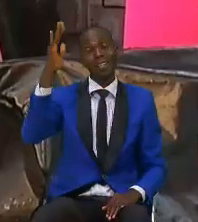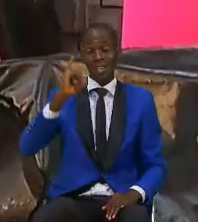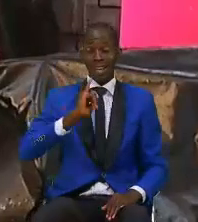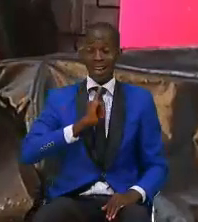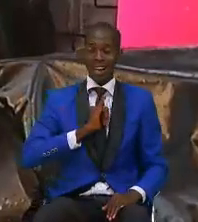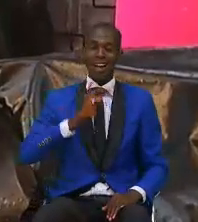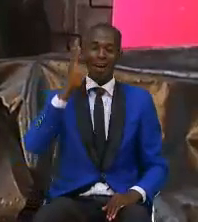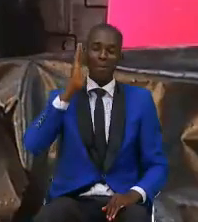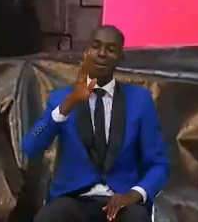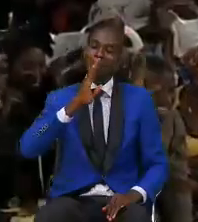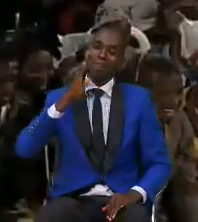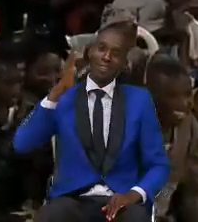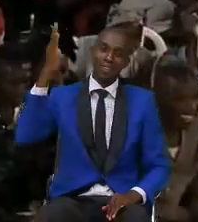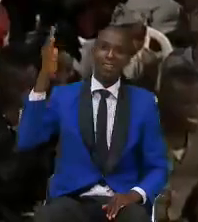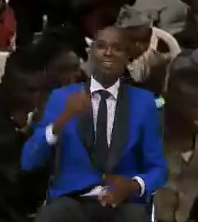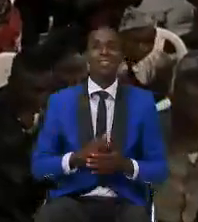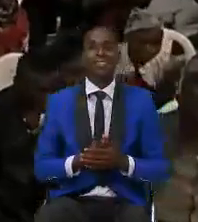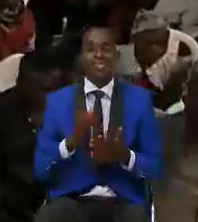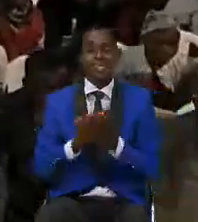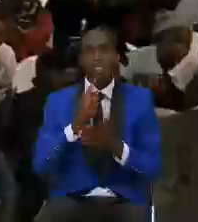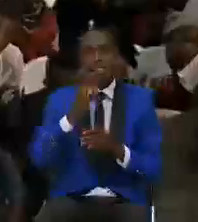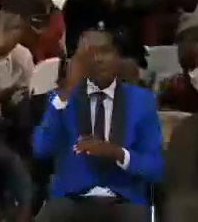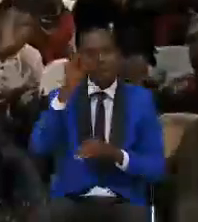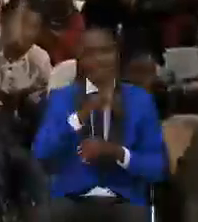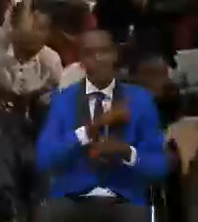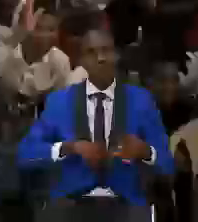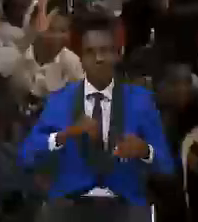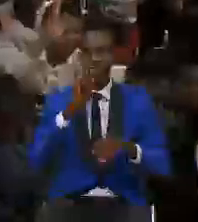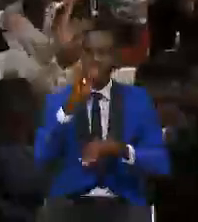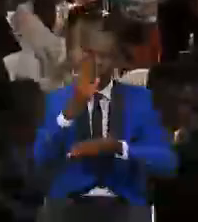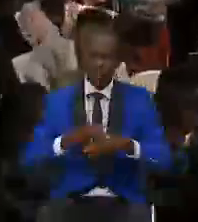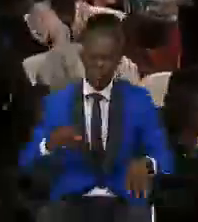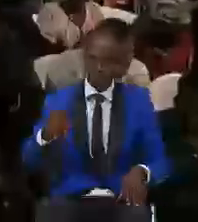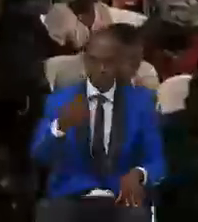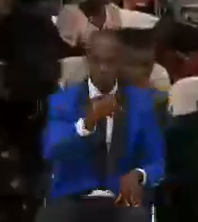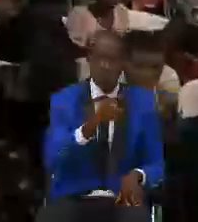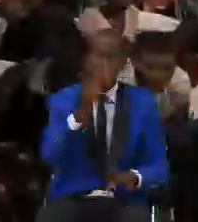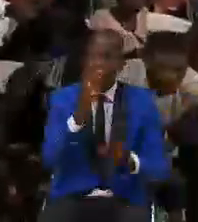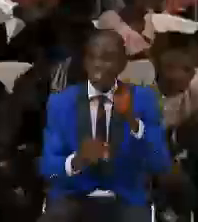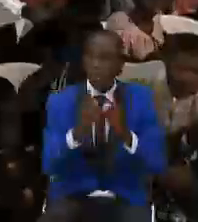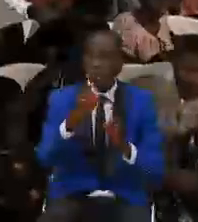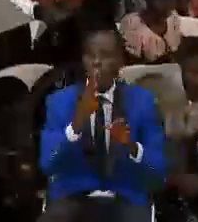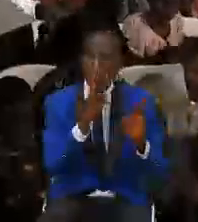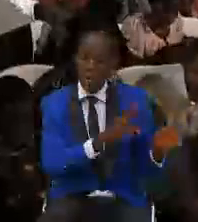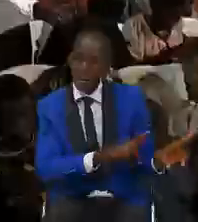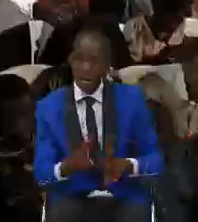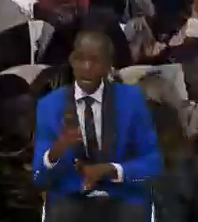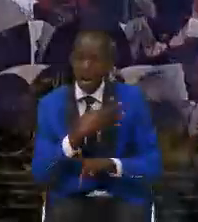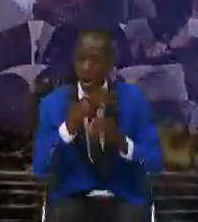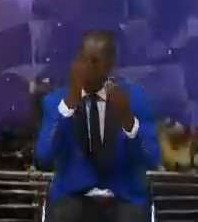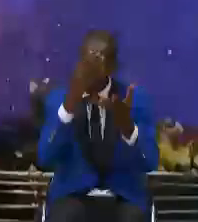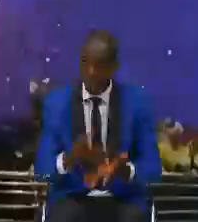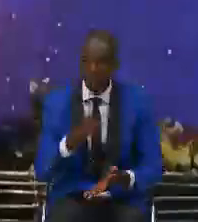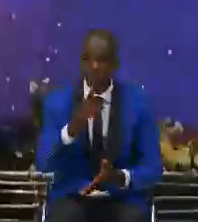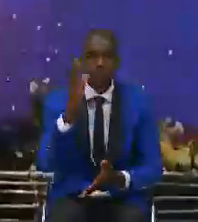will be there. I said, I will be there. That's why the Lord is calling upon you, and he says, if you be